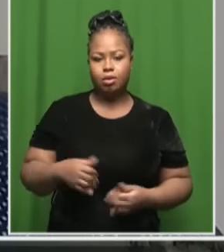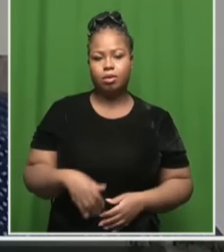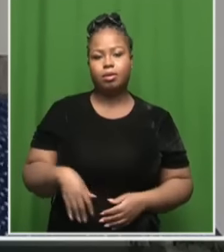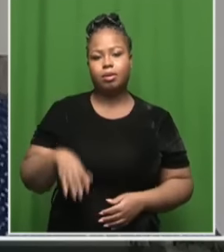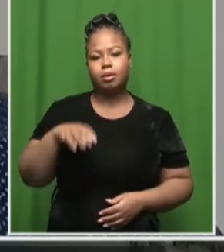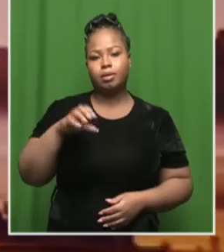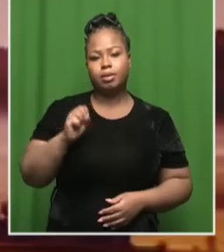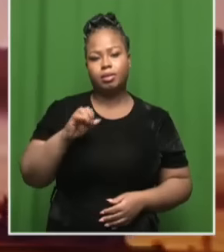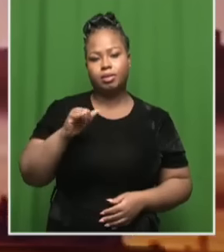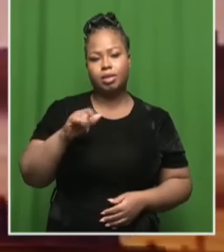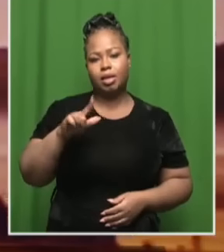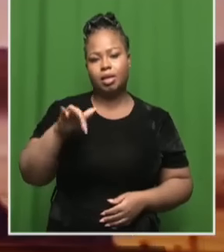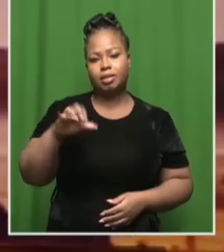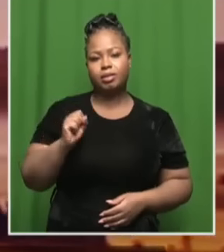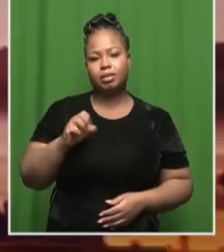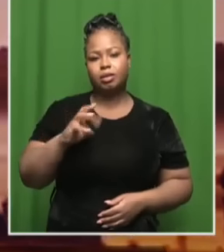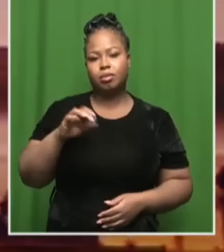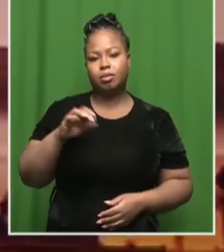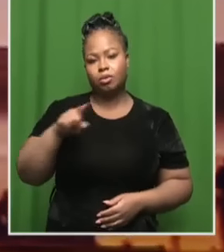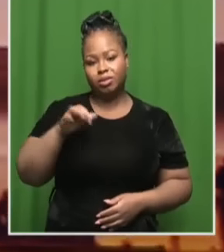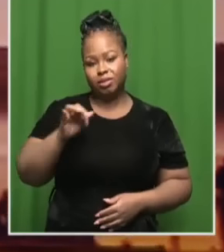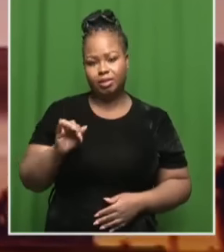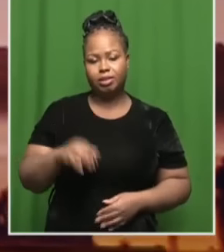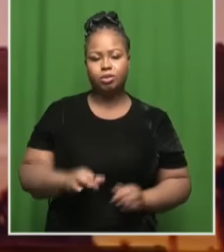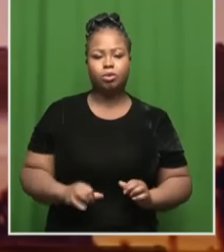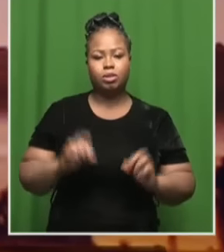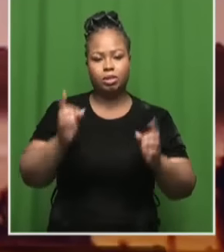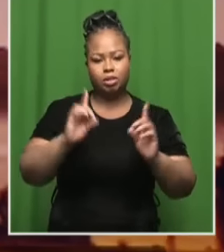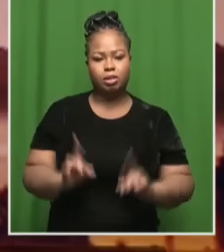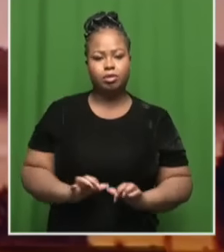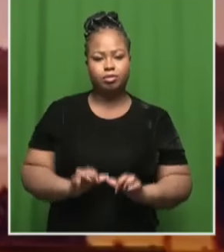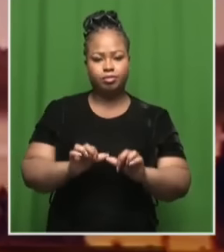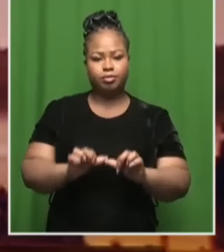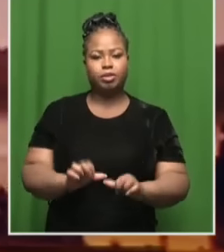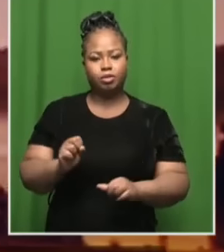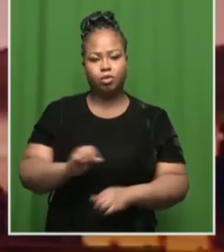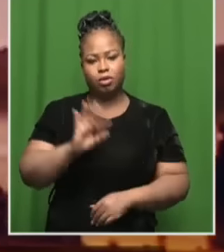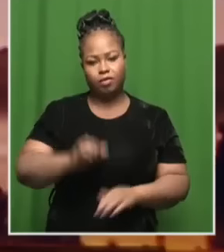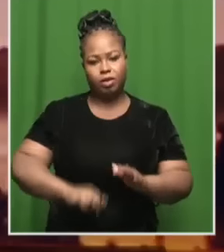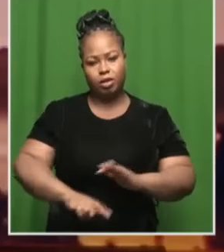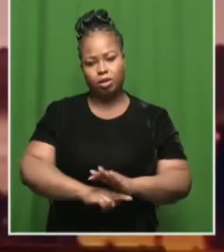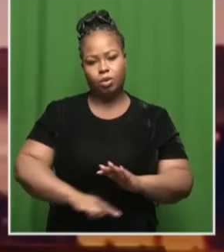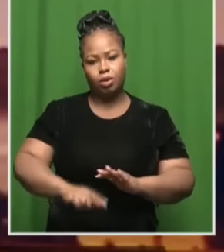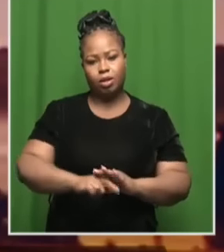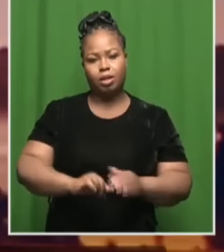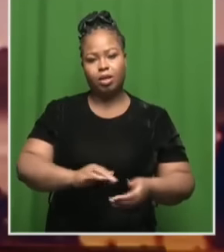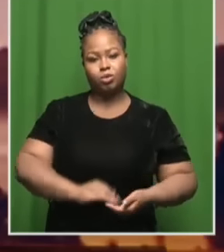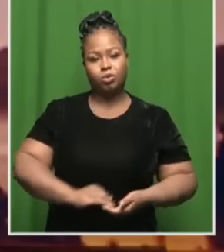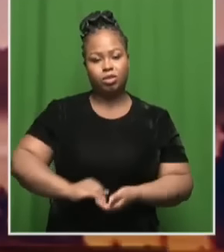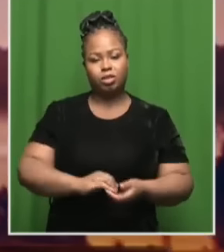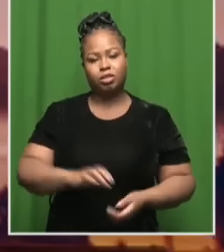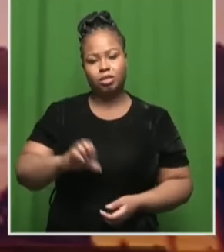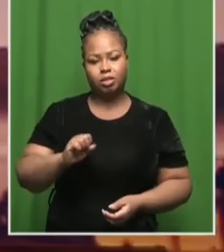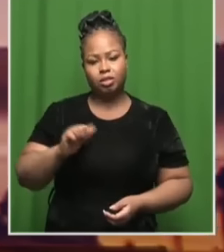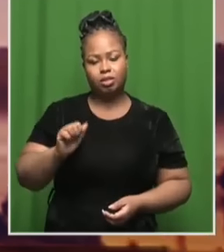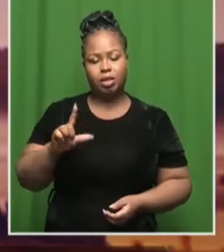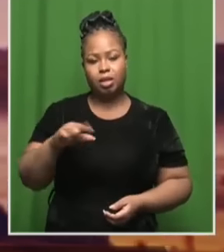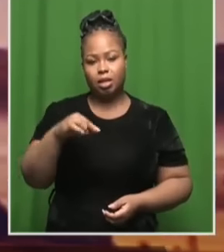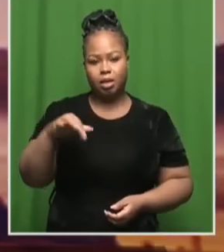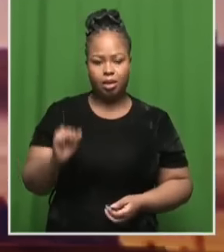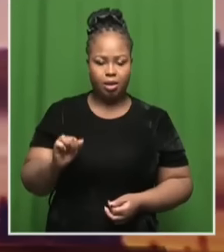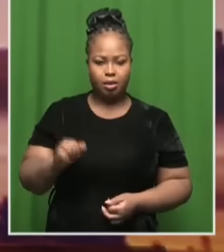Silas Mulaudzi, who's the Sustainable Energy Specialist at the South African Local Government Association, SALGA, speaking to us